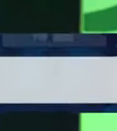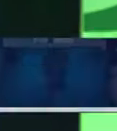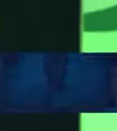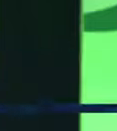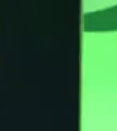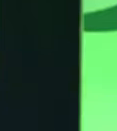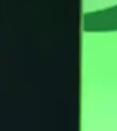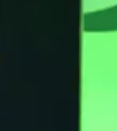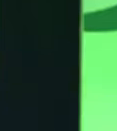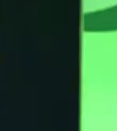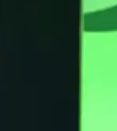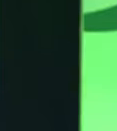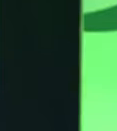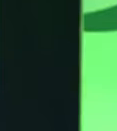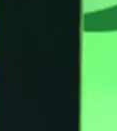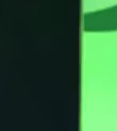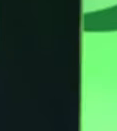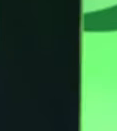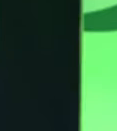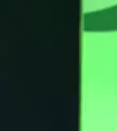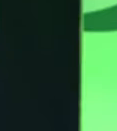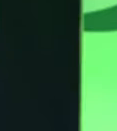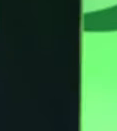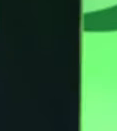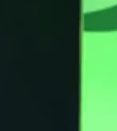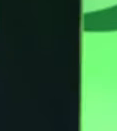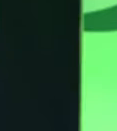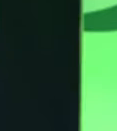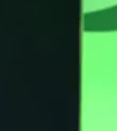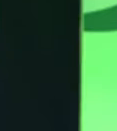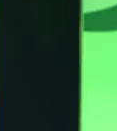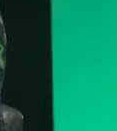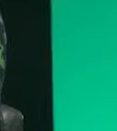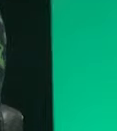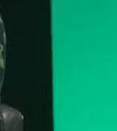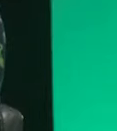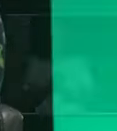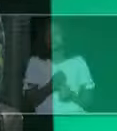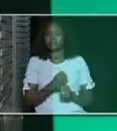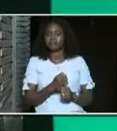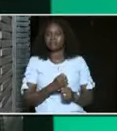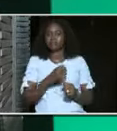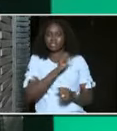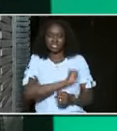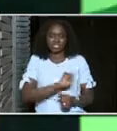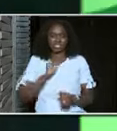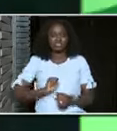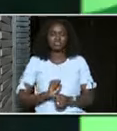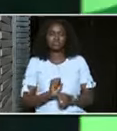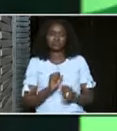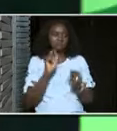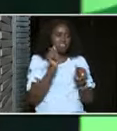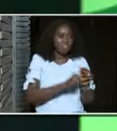had experience as a minister of defense, and so he's been a senator. And so he's been here and